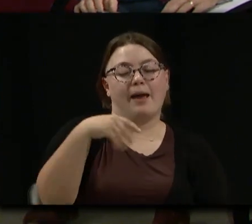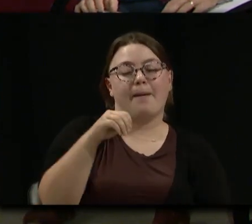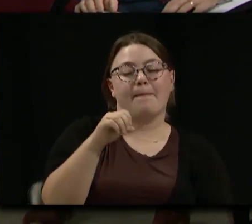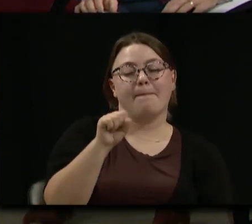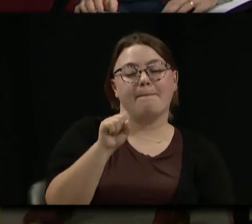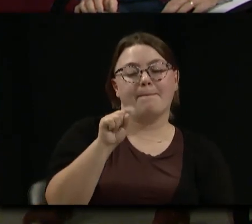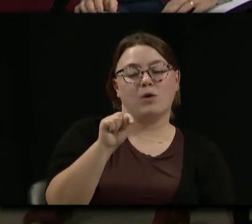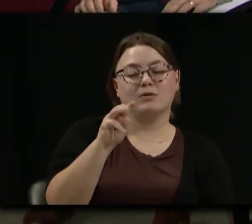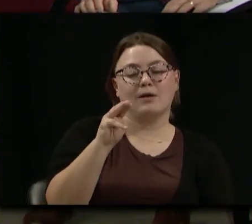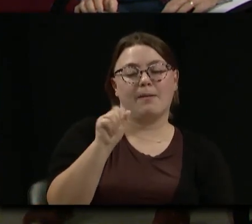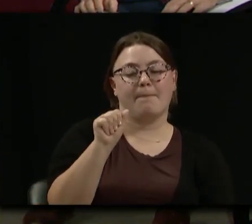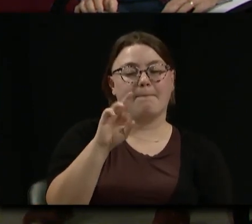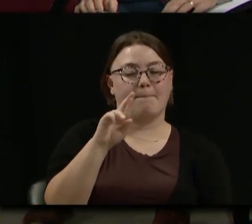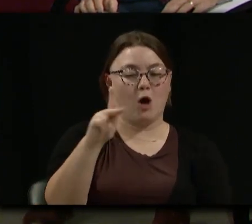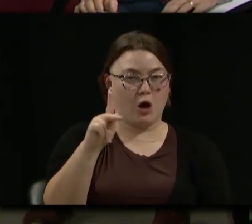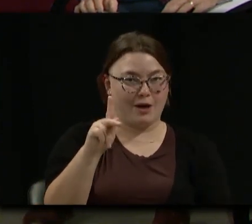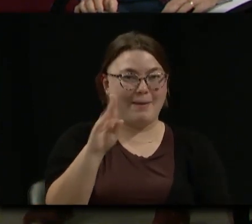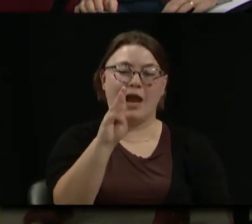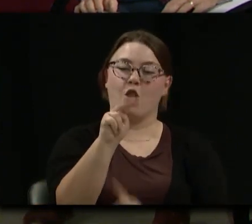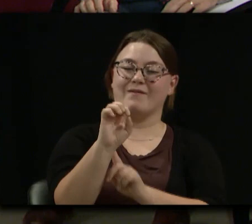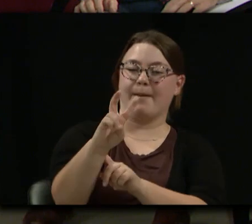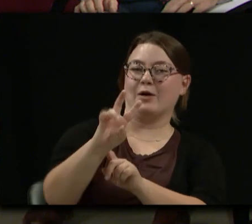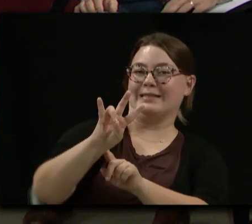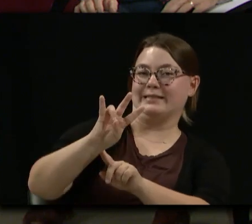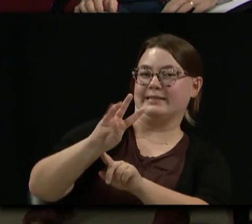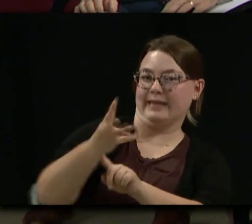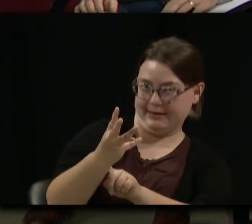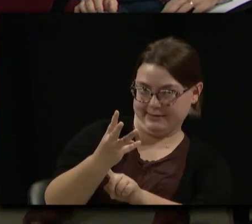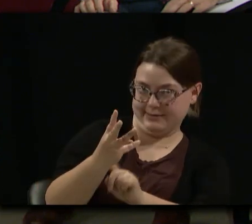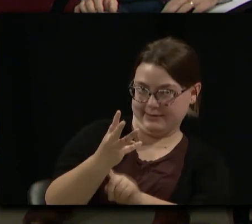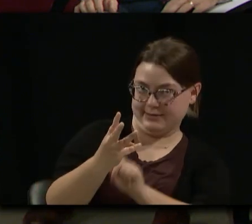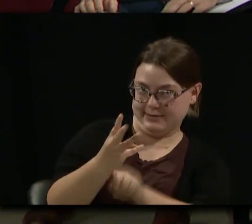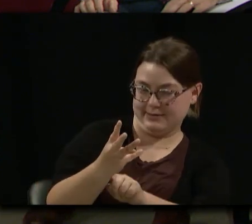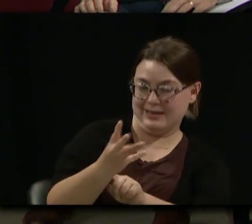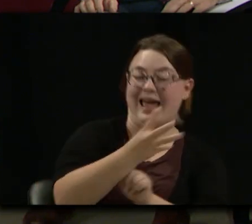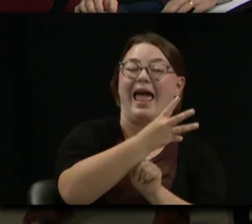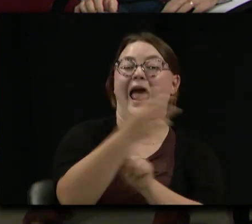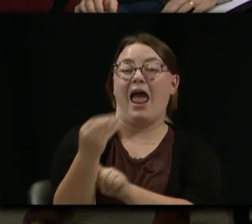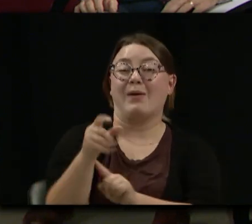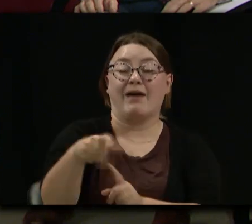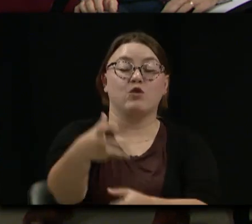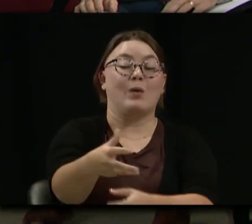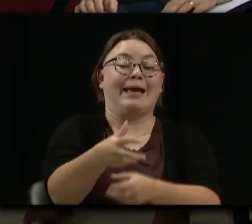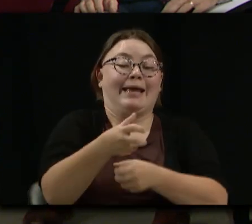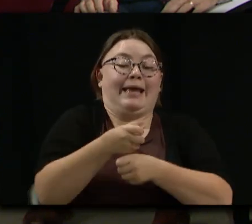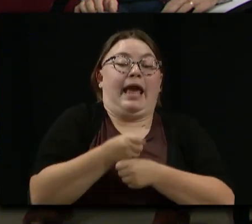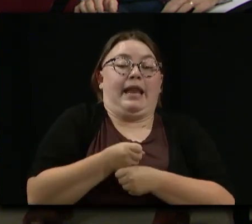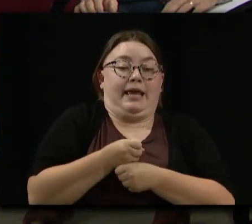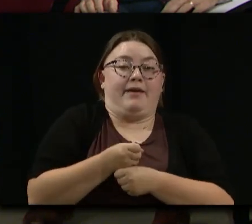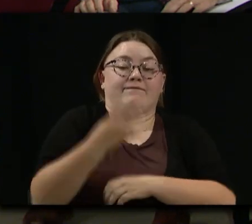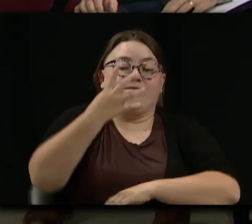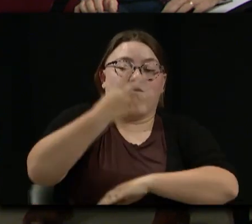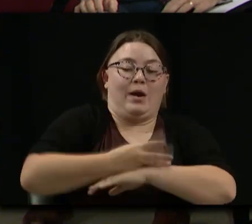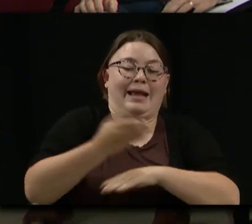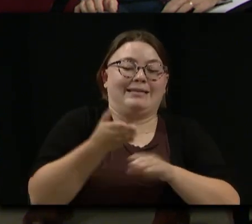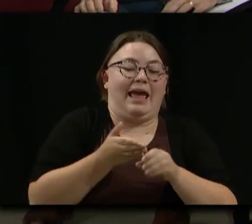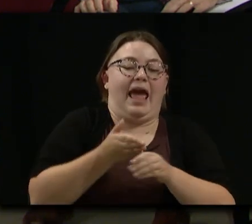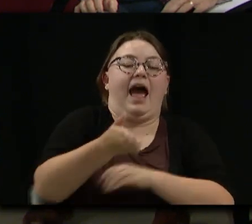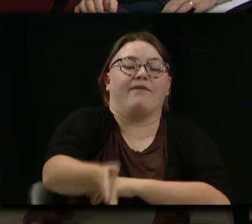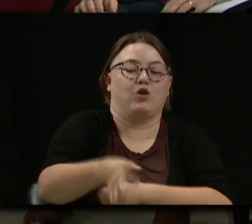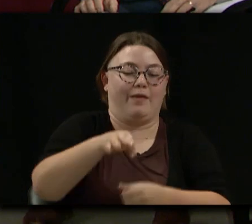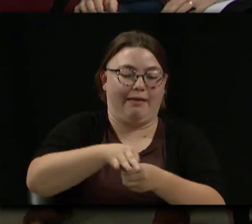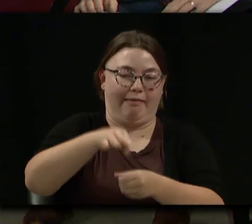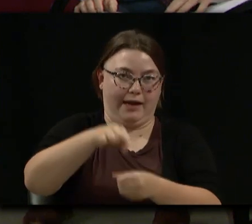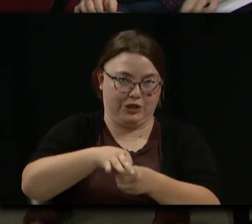it's November 6th. And we have to receive it. That's one of the other changes by 4 days after the election. So we have to receive